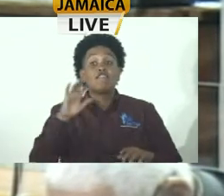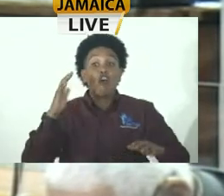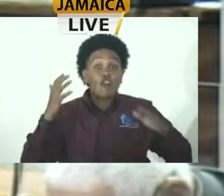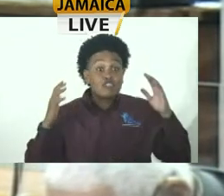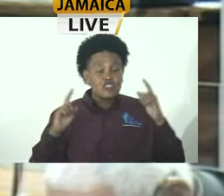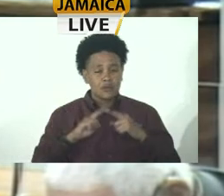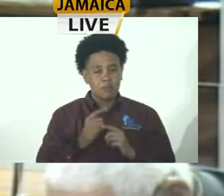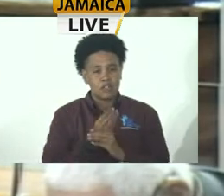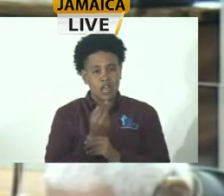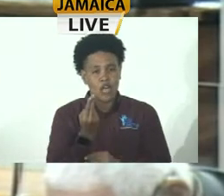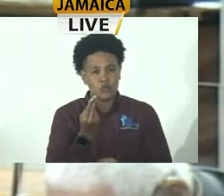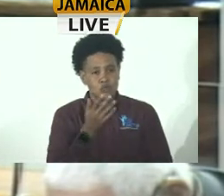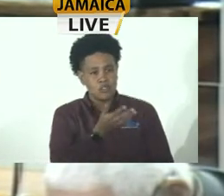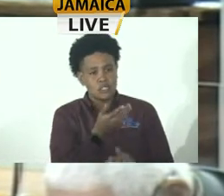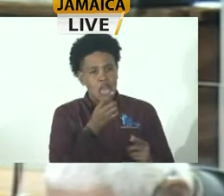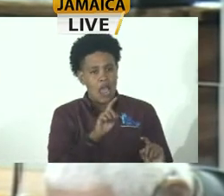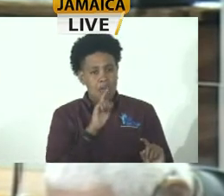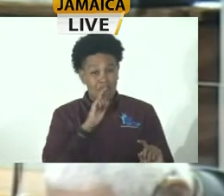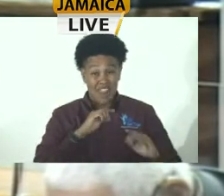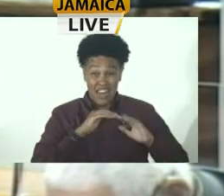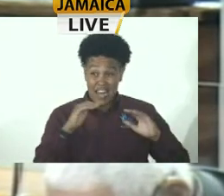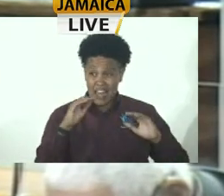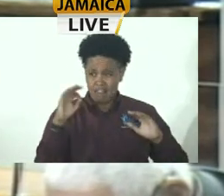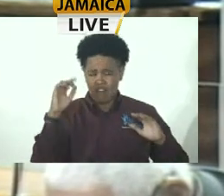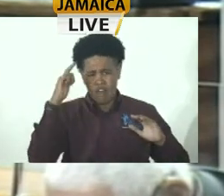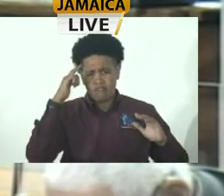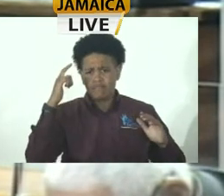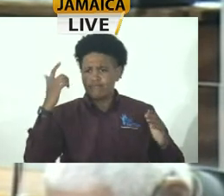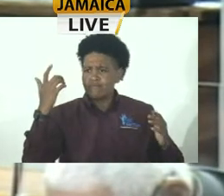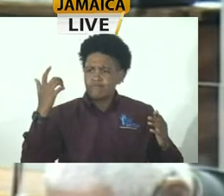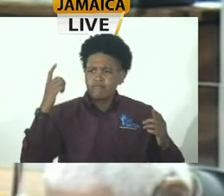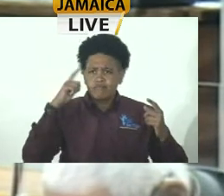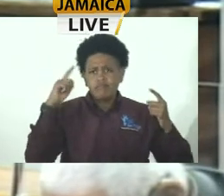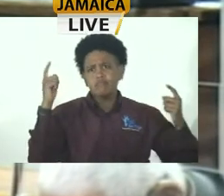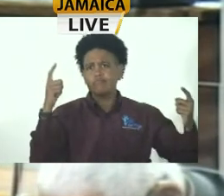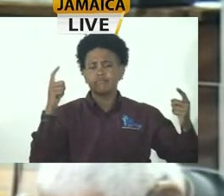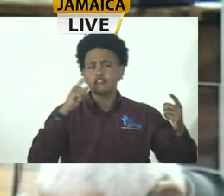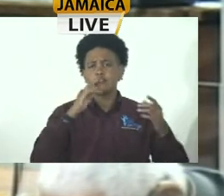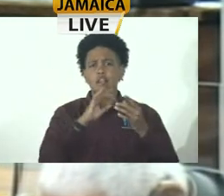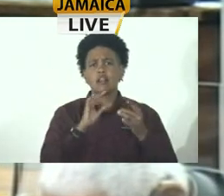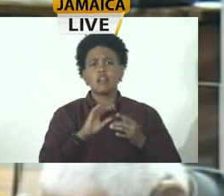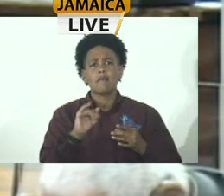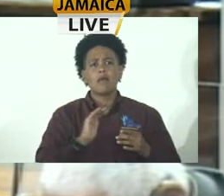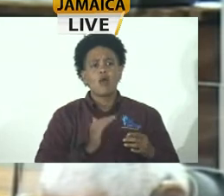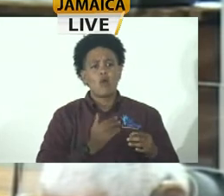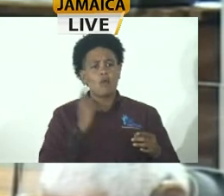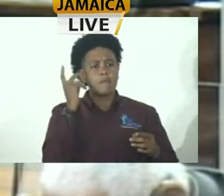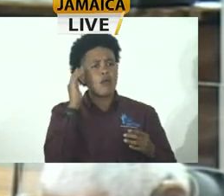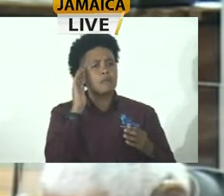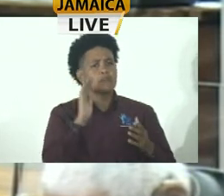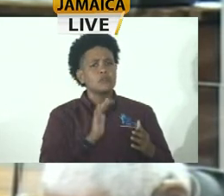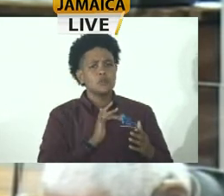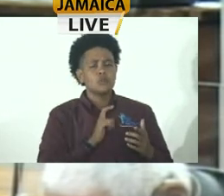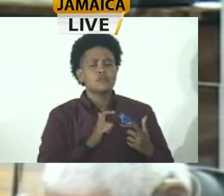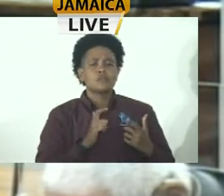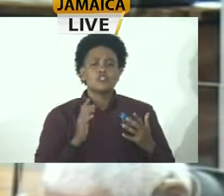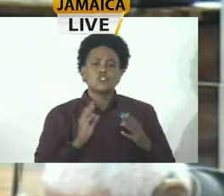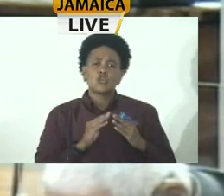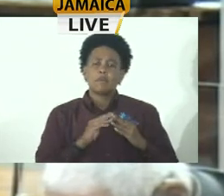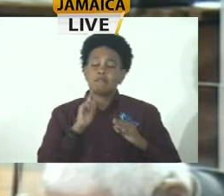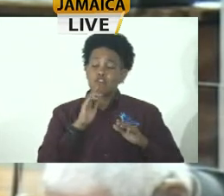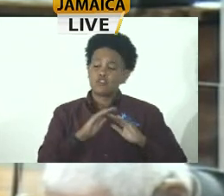sectors and the level of ambition as stated by our prime minister in the climate summit for jamaica's unconditional